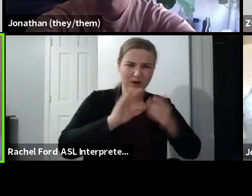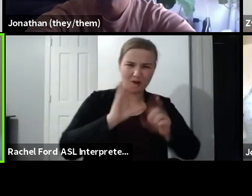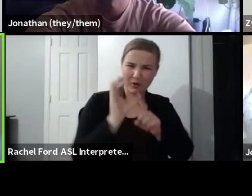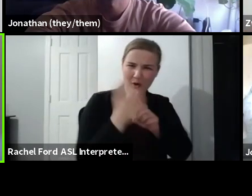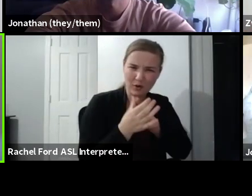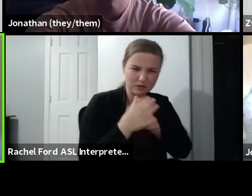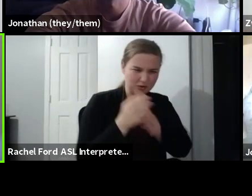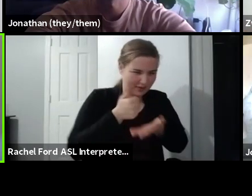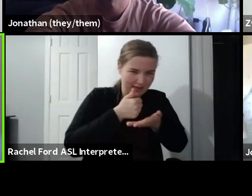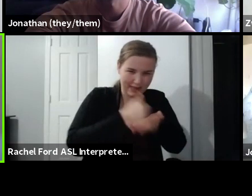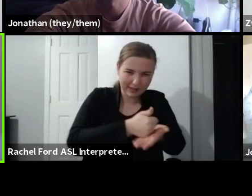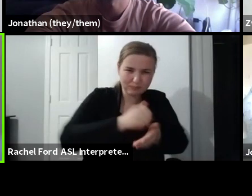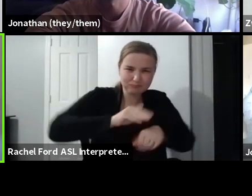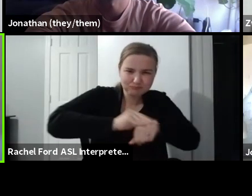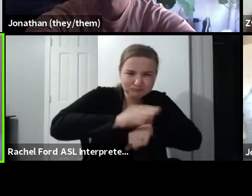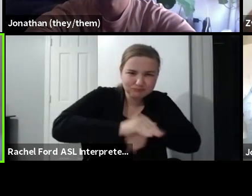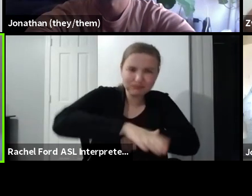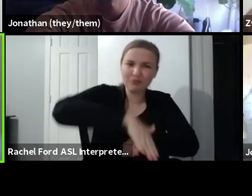basically.